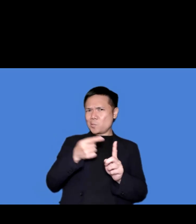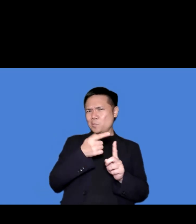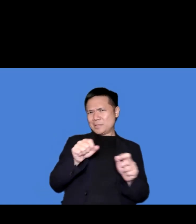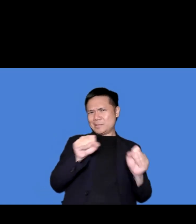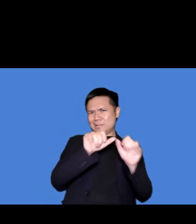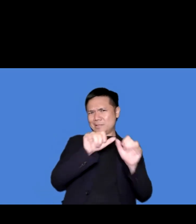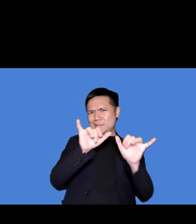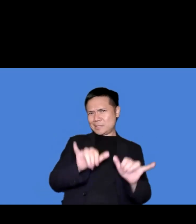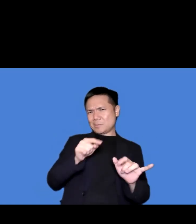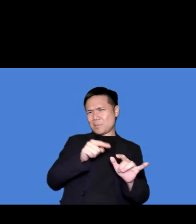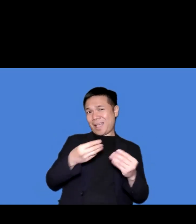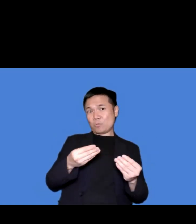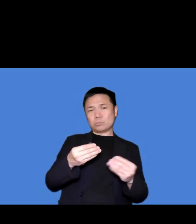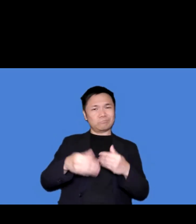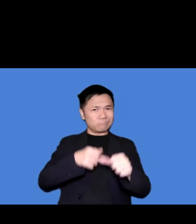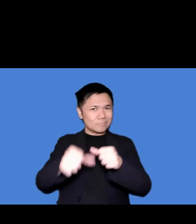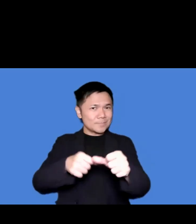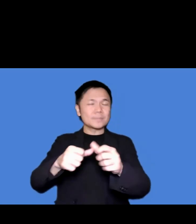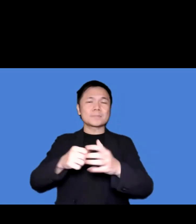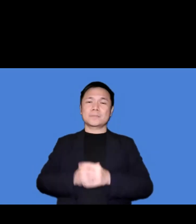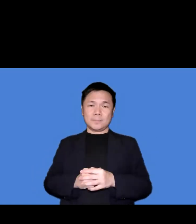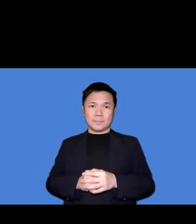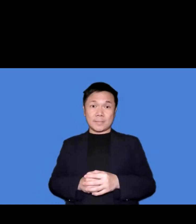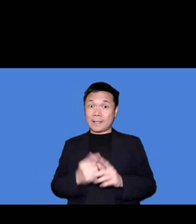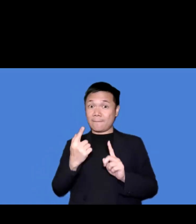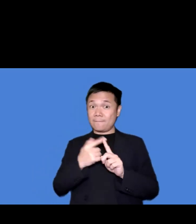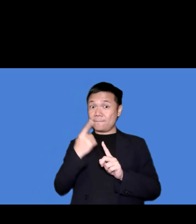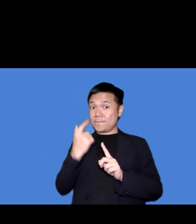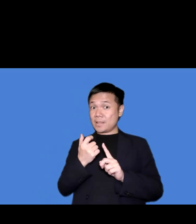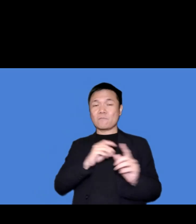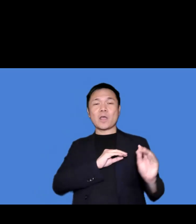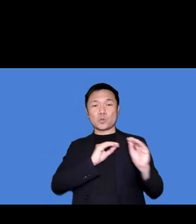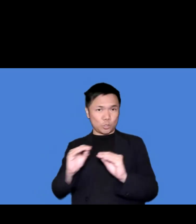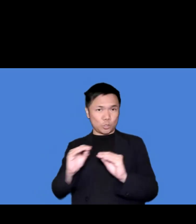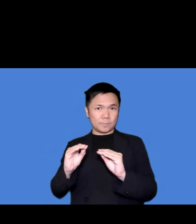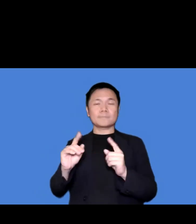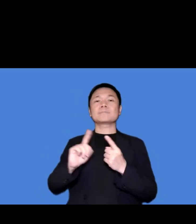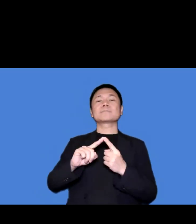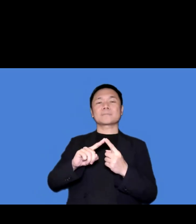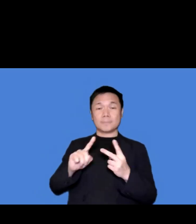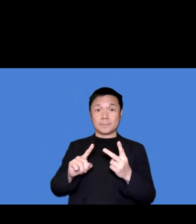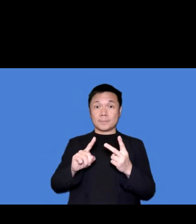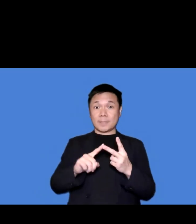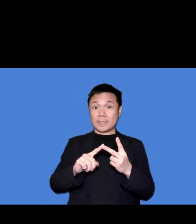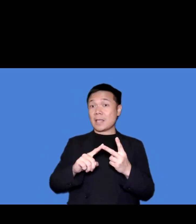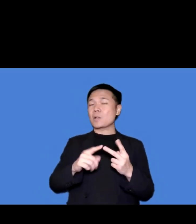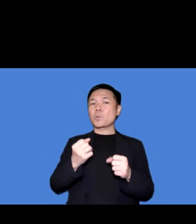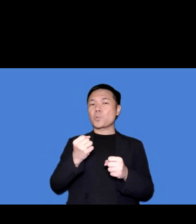its implementation, beginning with the right to education. Then we can look at employment and other